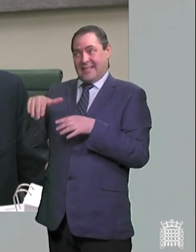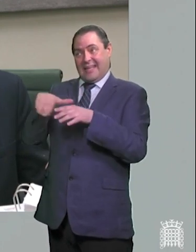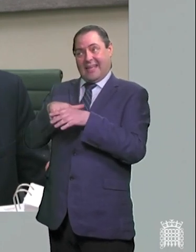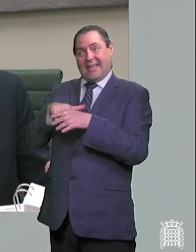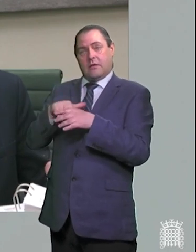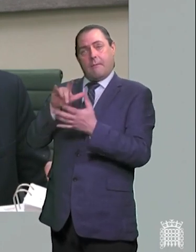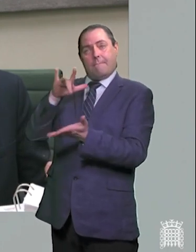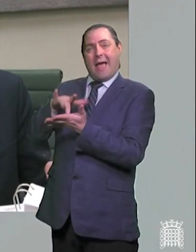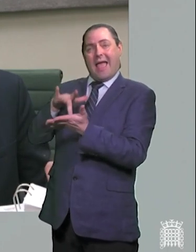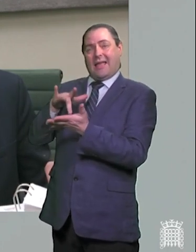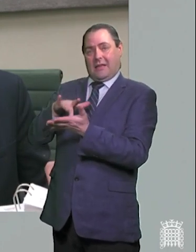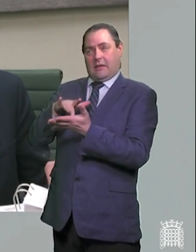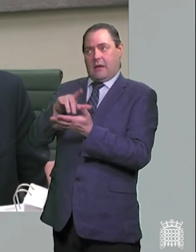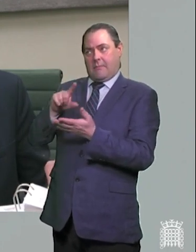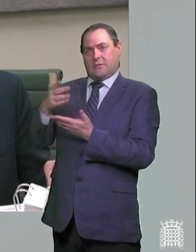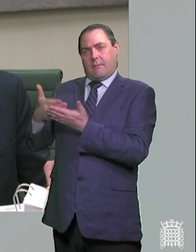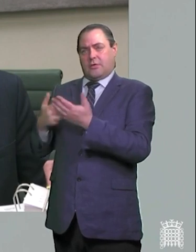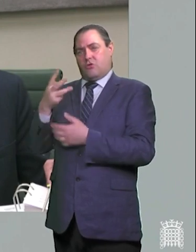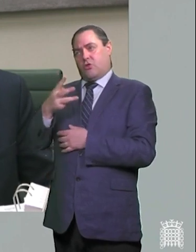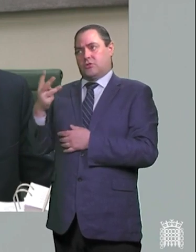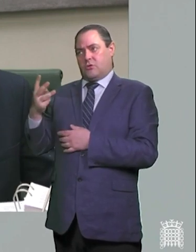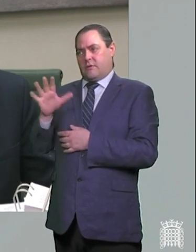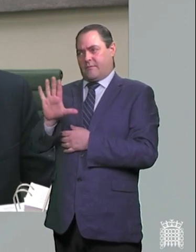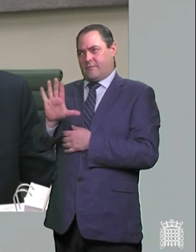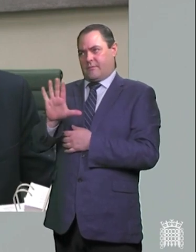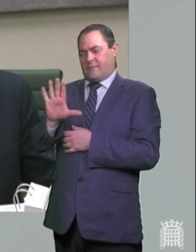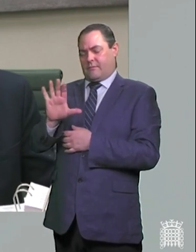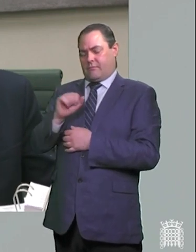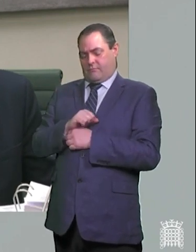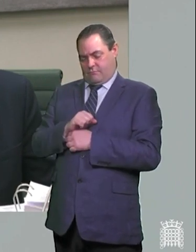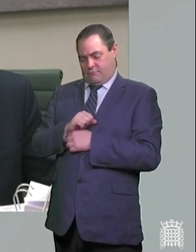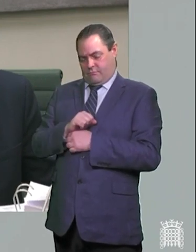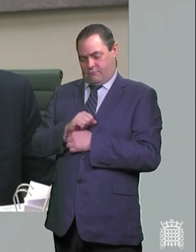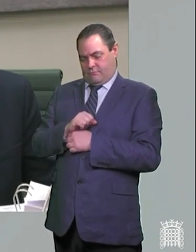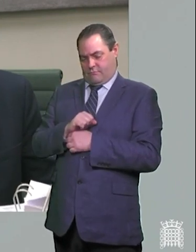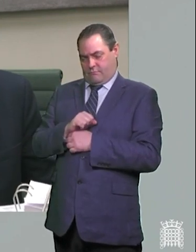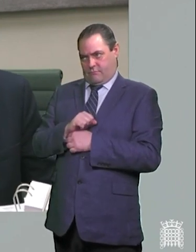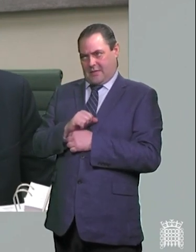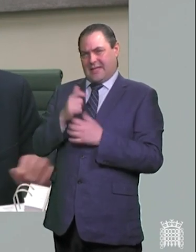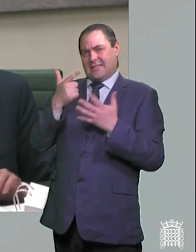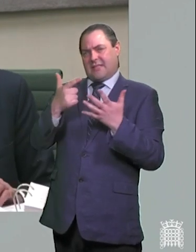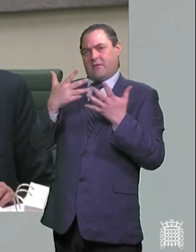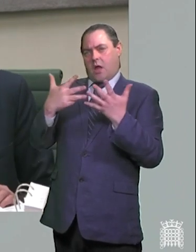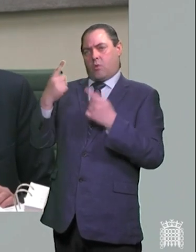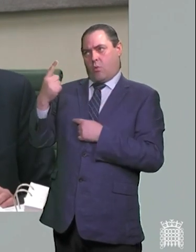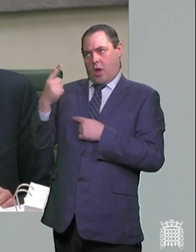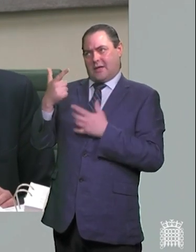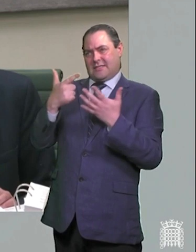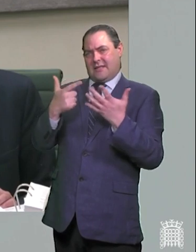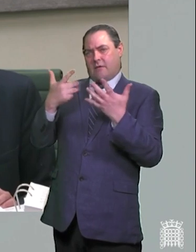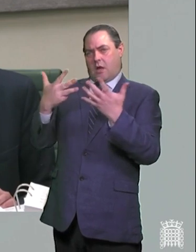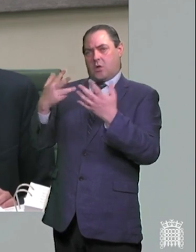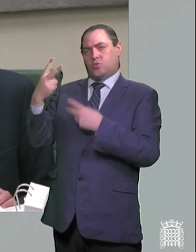call bundle, but it's on page 33. It's on 791 and 792 of the